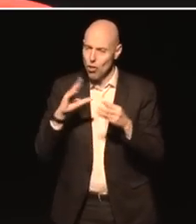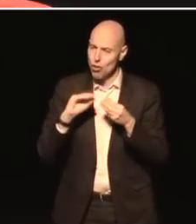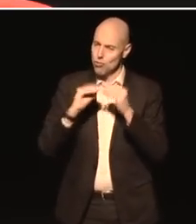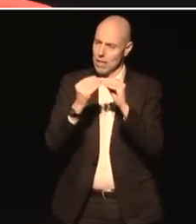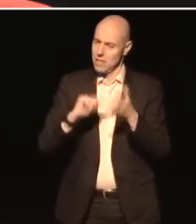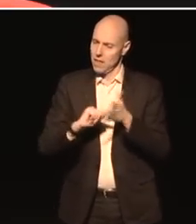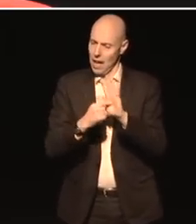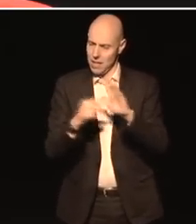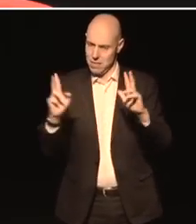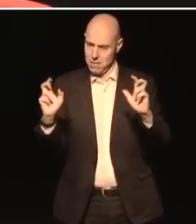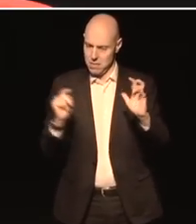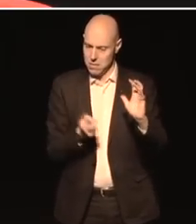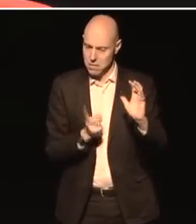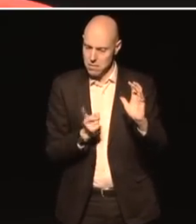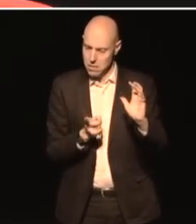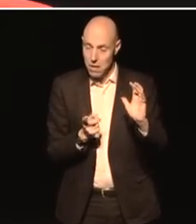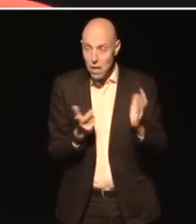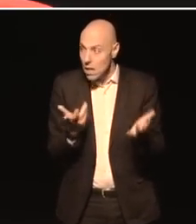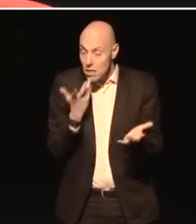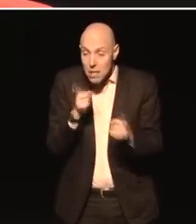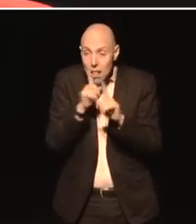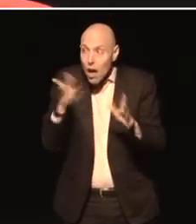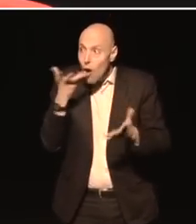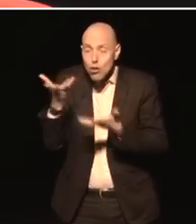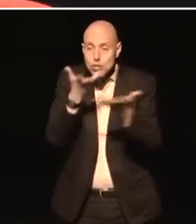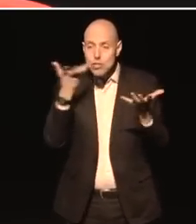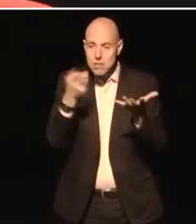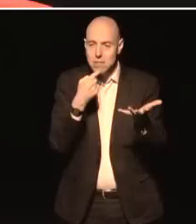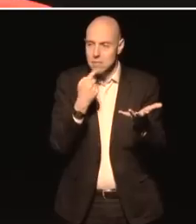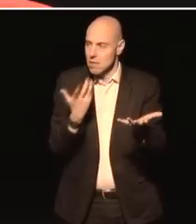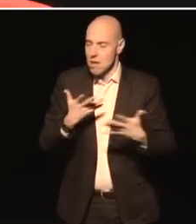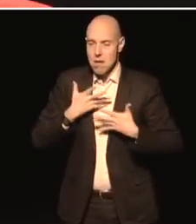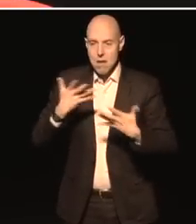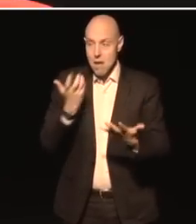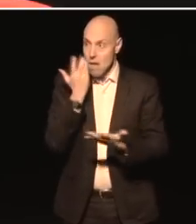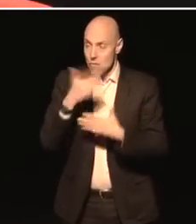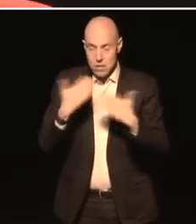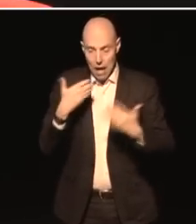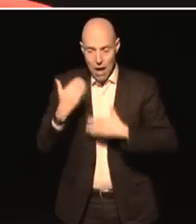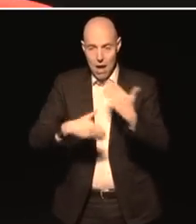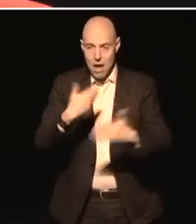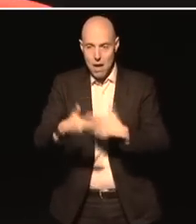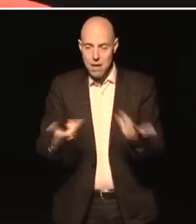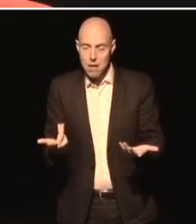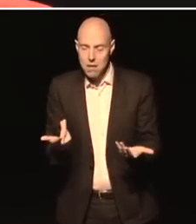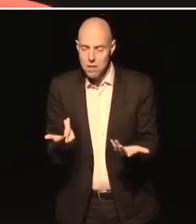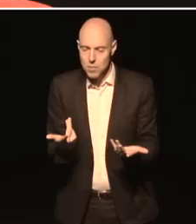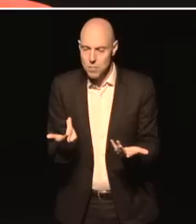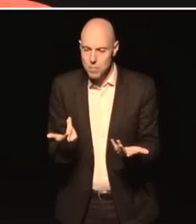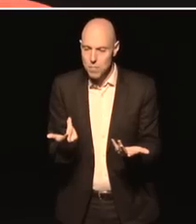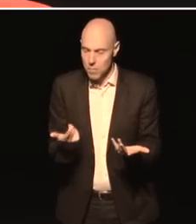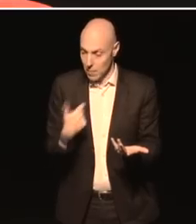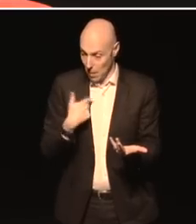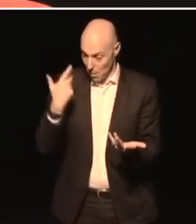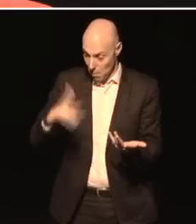something that is like oxygen for us. So it's something that we breathe and do every day. And we